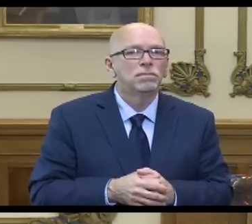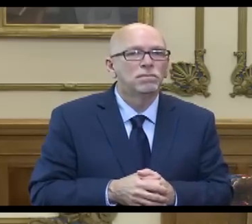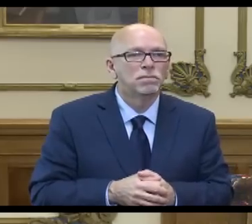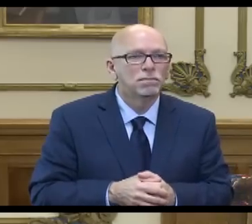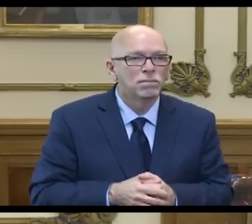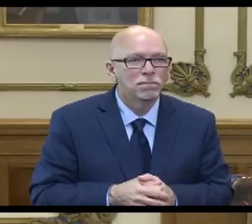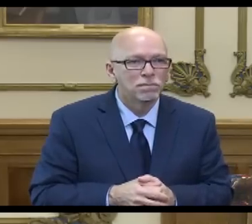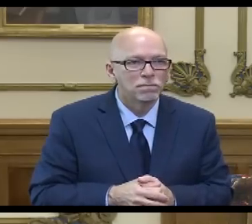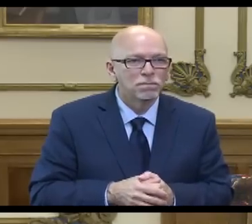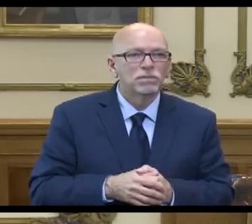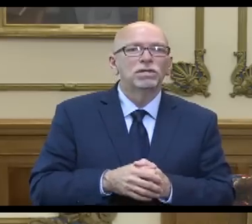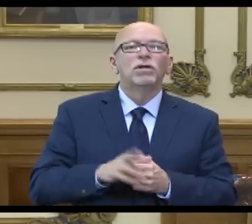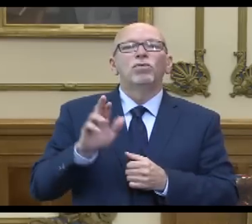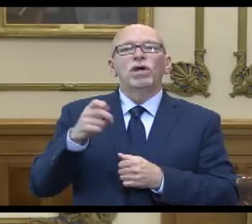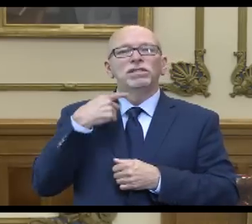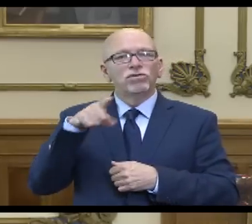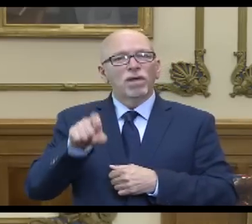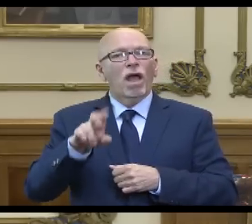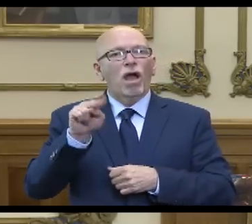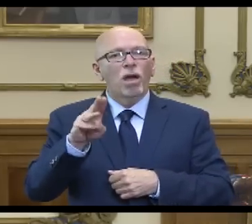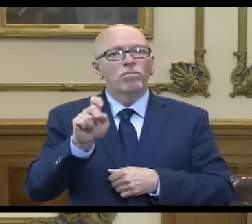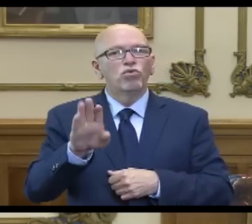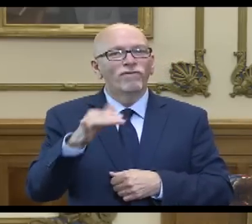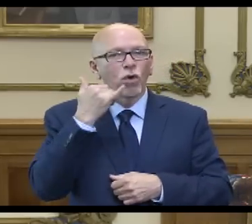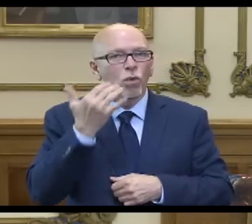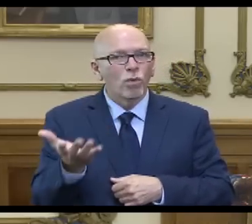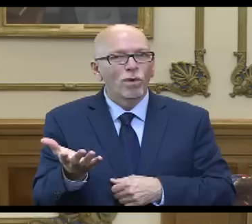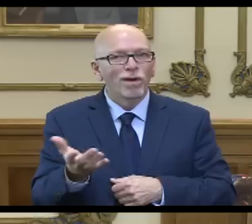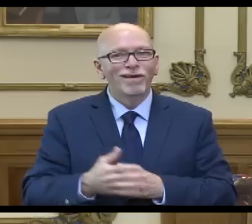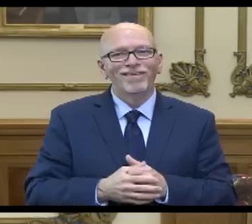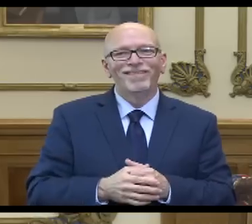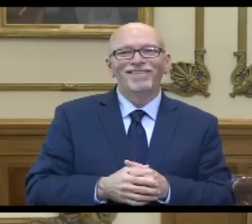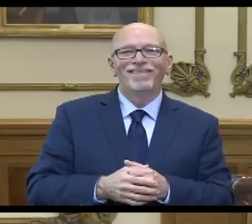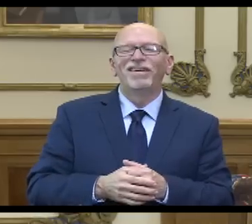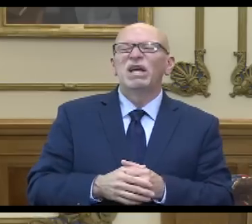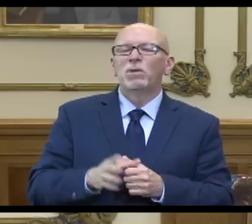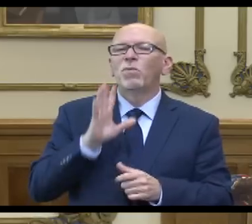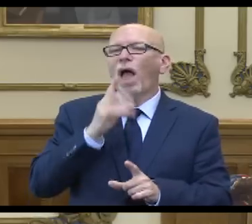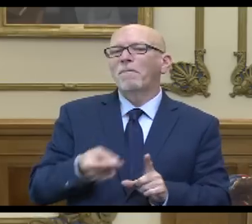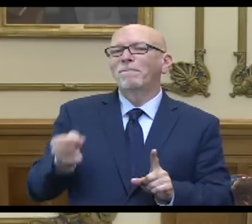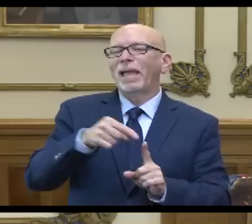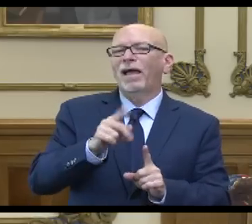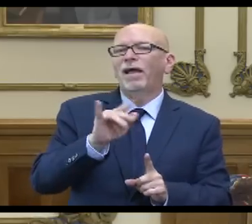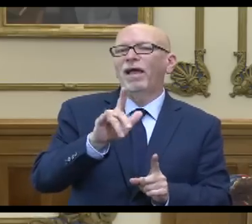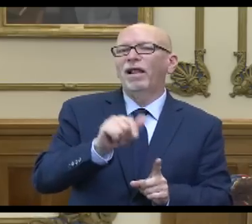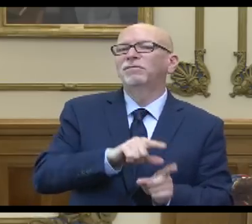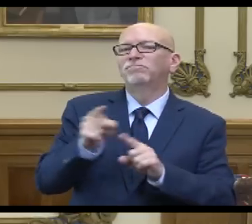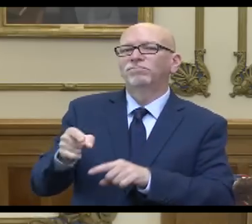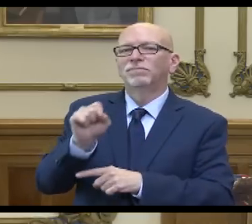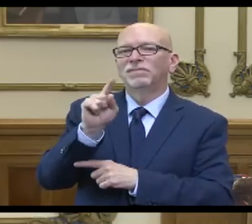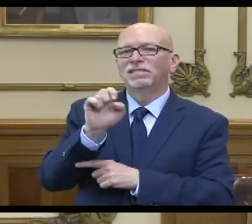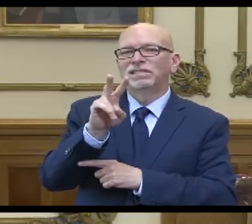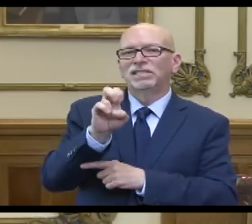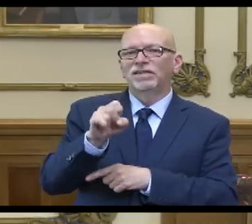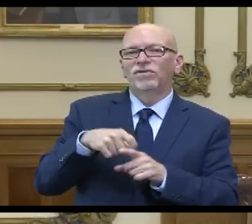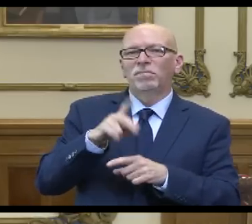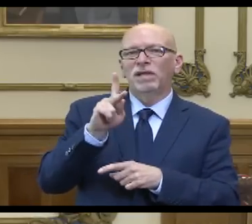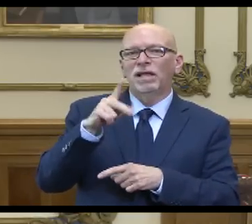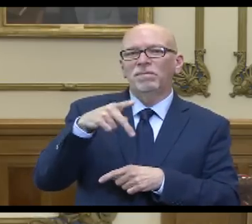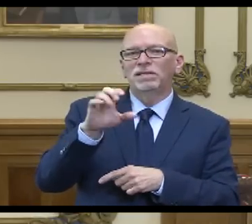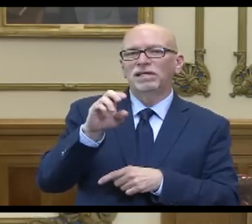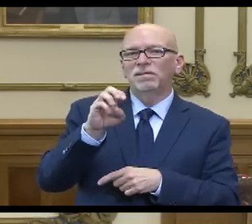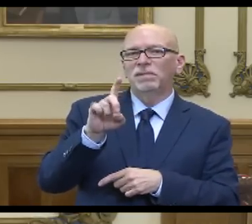This is where Rachel says you have to unmute your phone, Kayla. We'll come back to Kayla. Steve with KPC